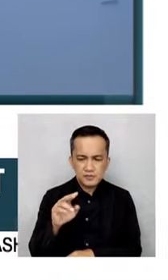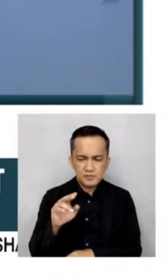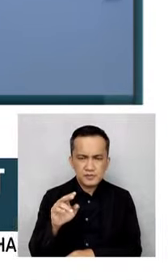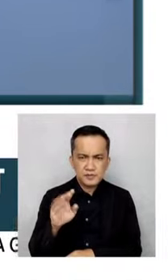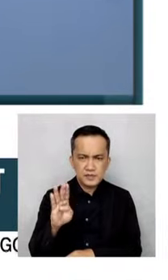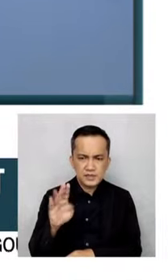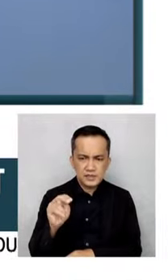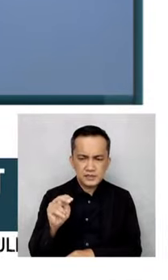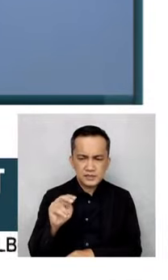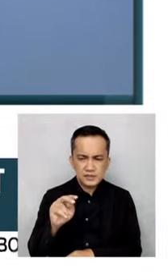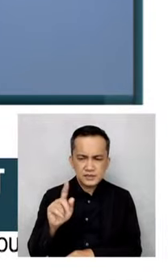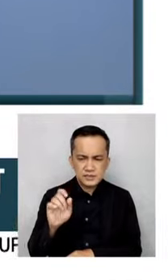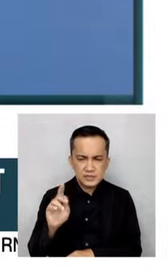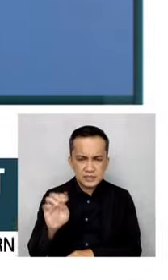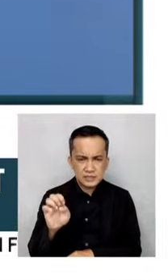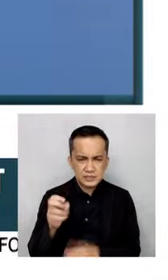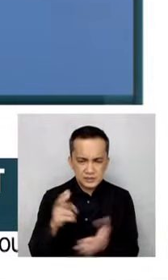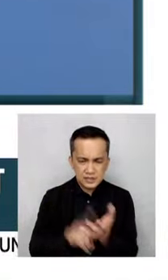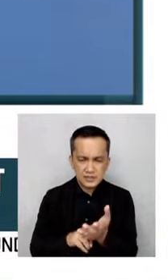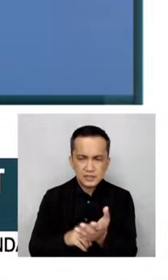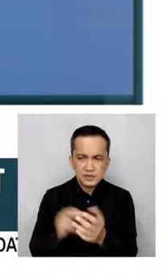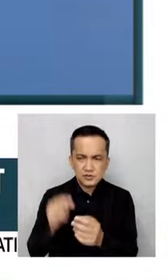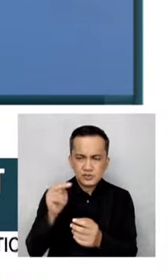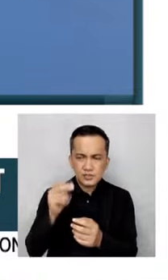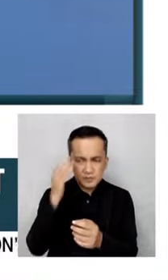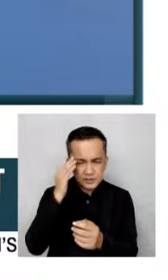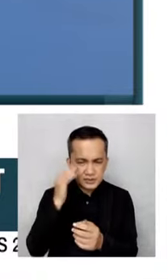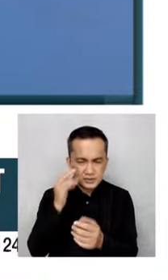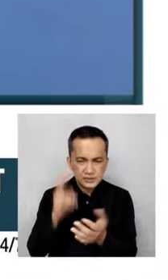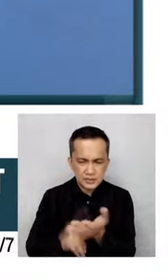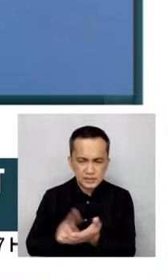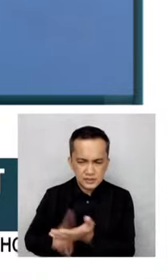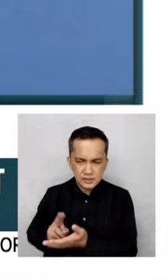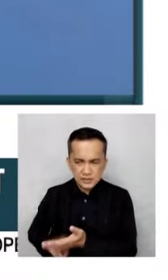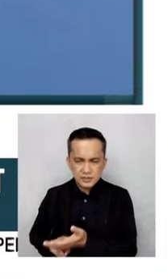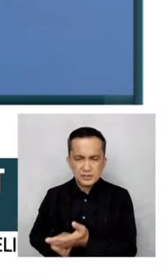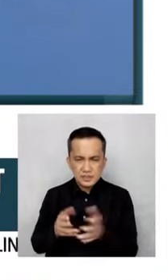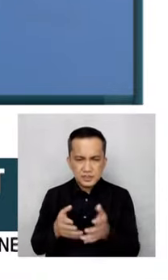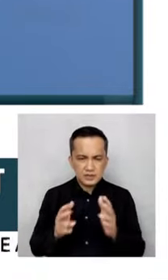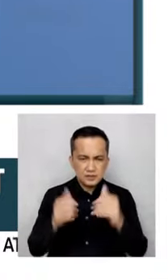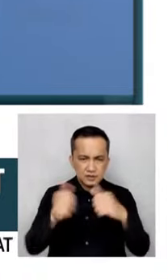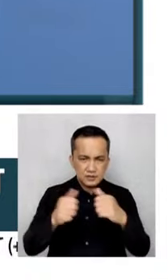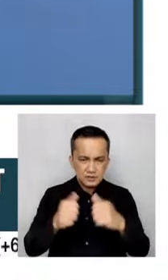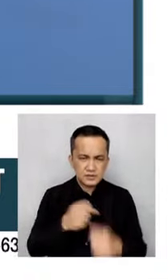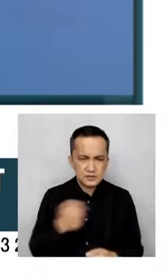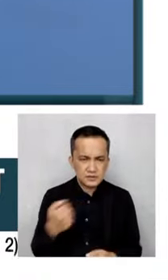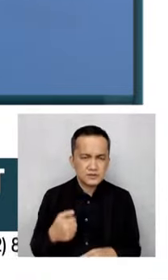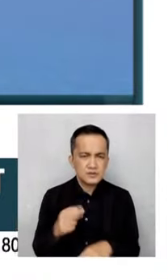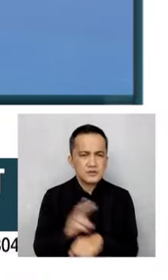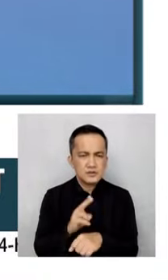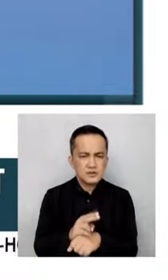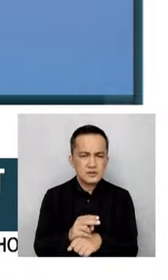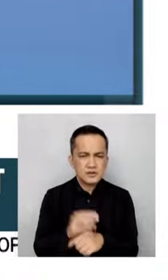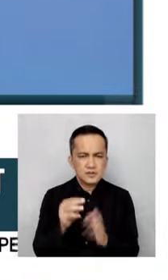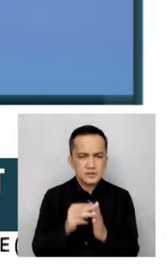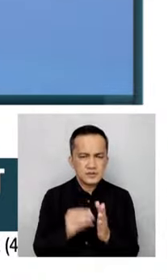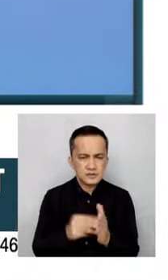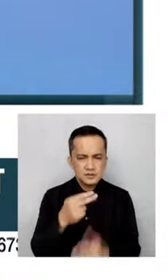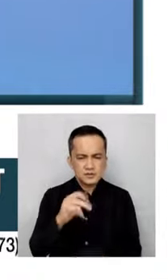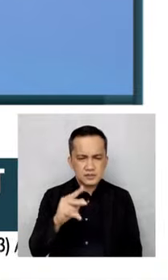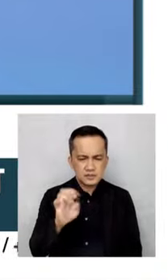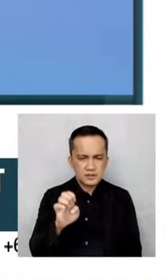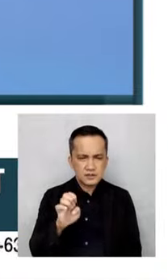when the North Rail project was signed, when the agreement allowing China to use millions of hectares of